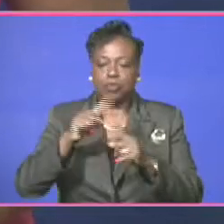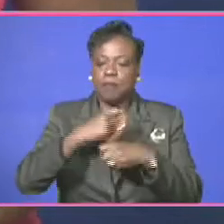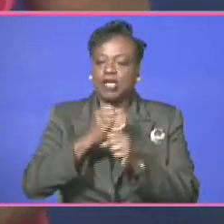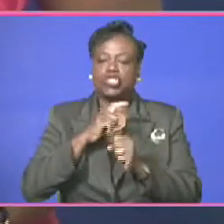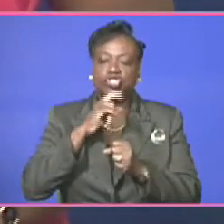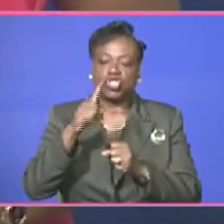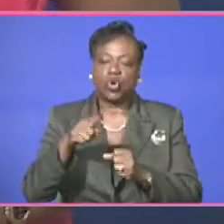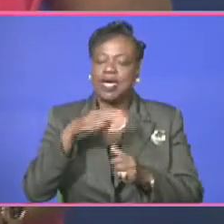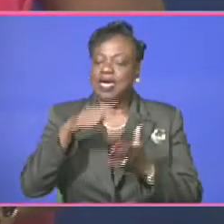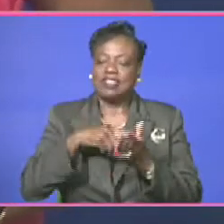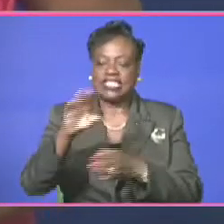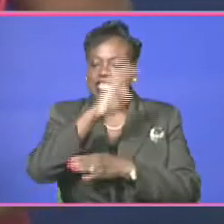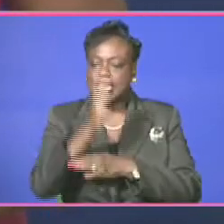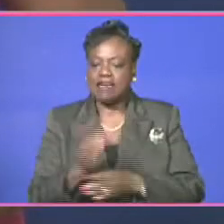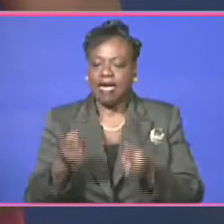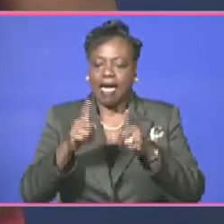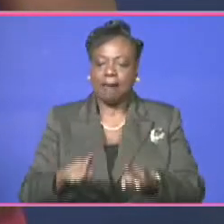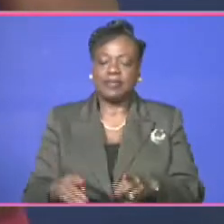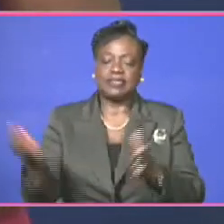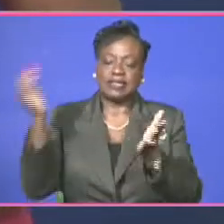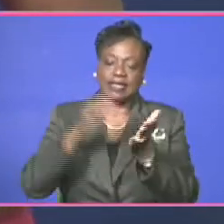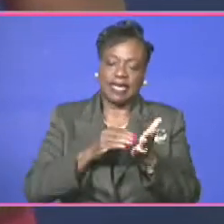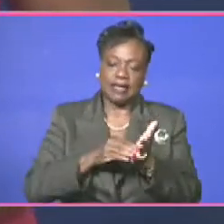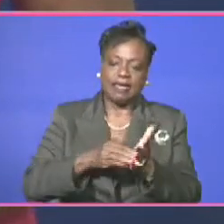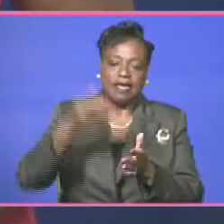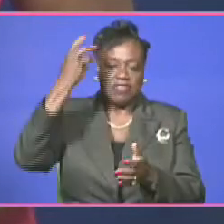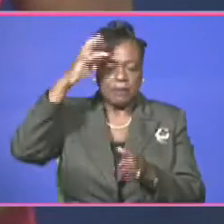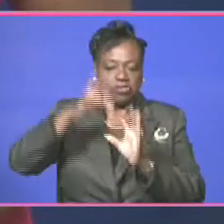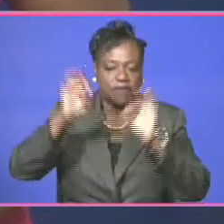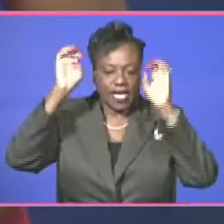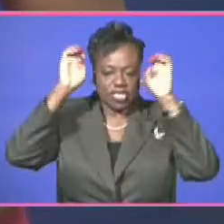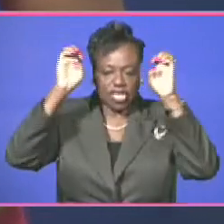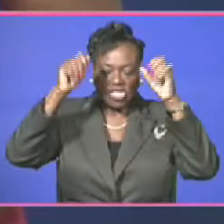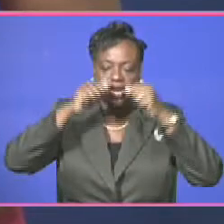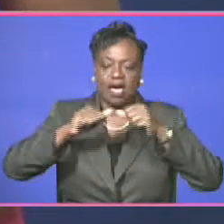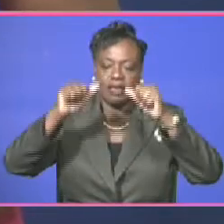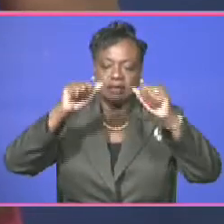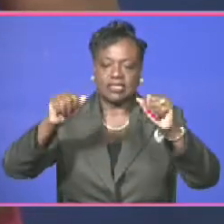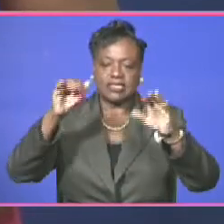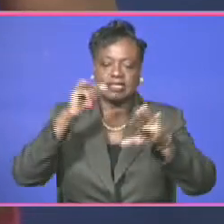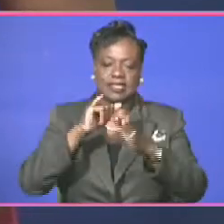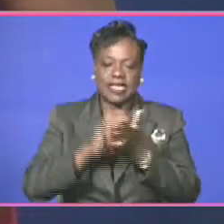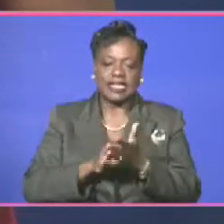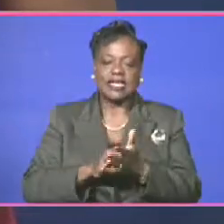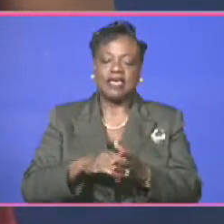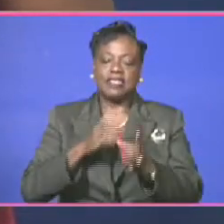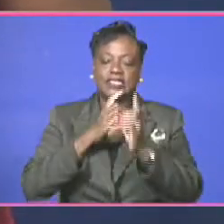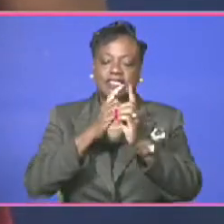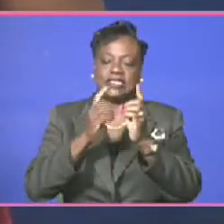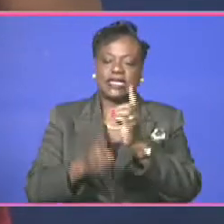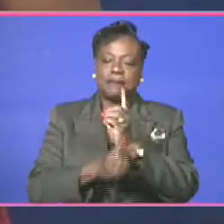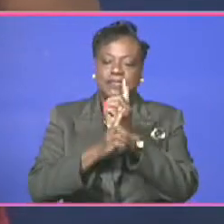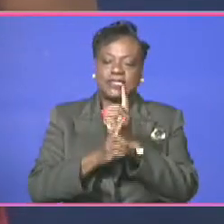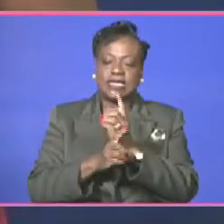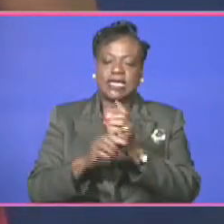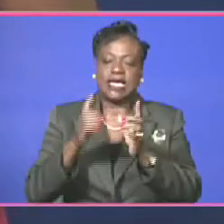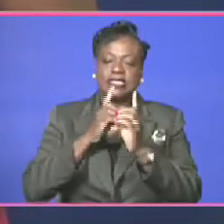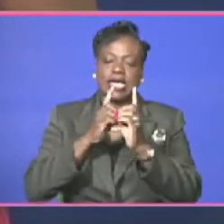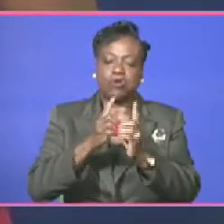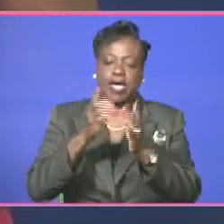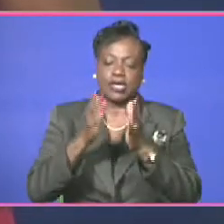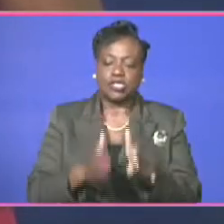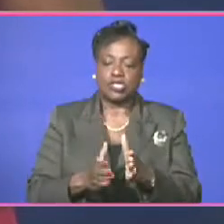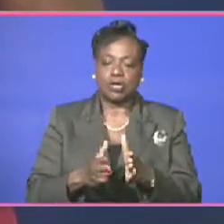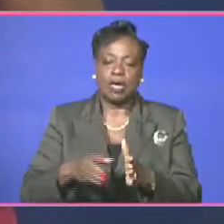The Ministry of Education announcing late this afternoon that Deputy Director Marcellus Taylor will assume the duties of